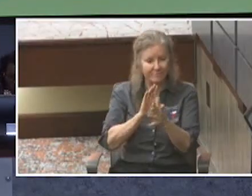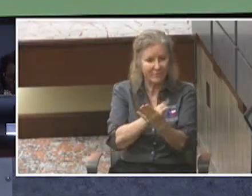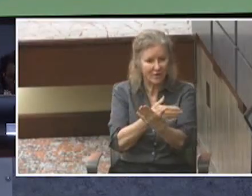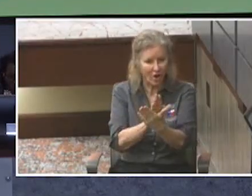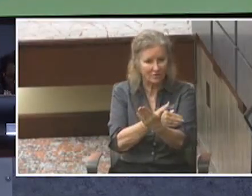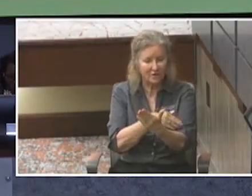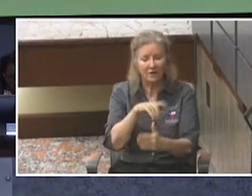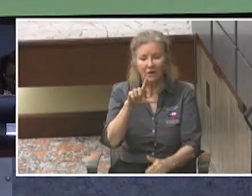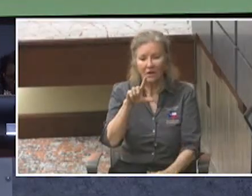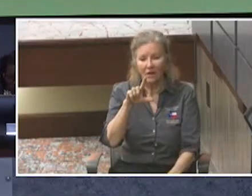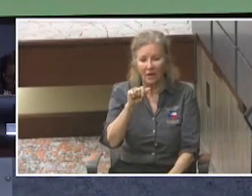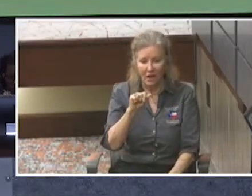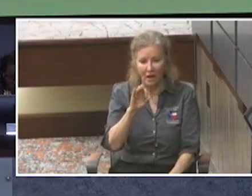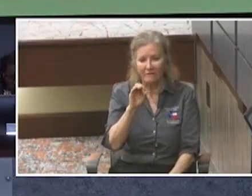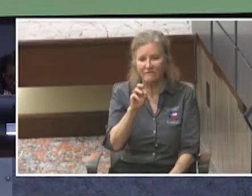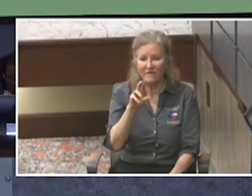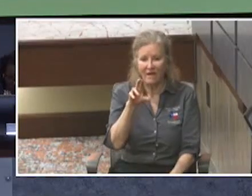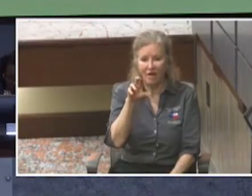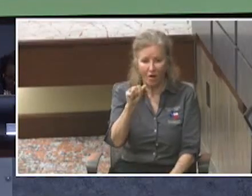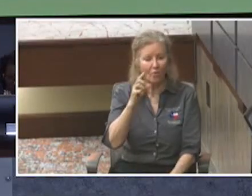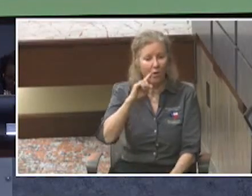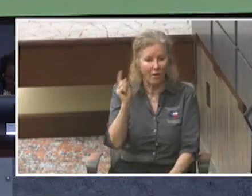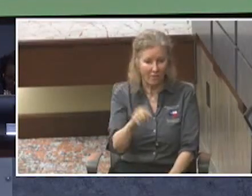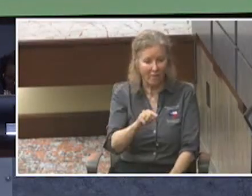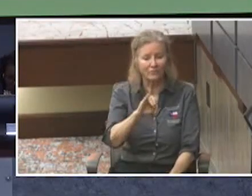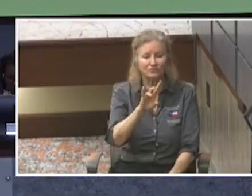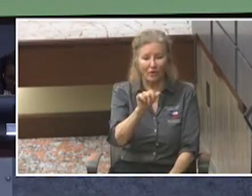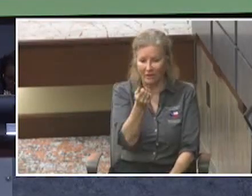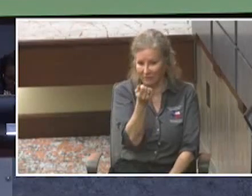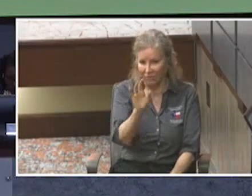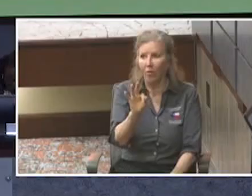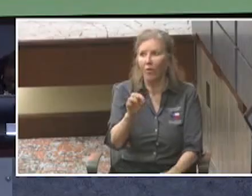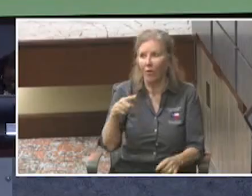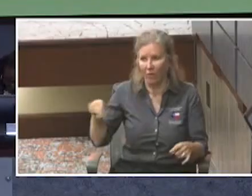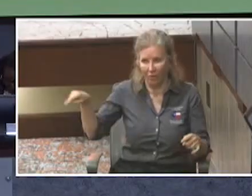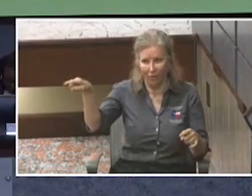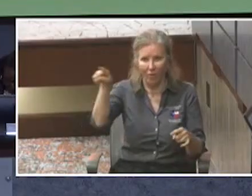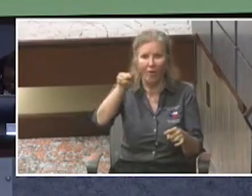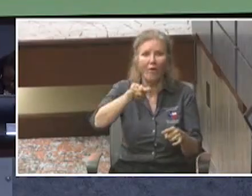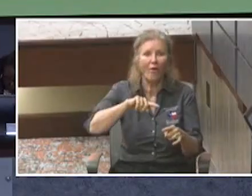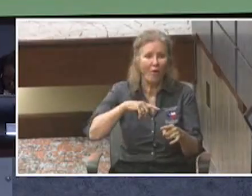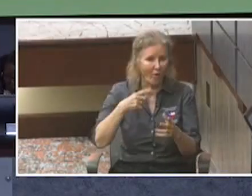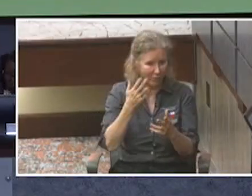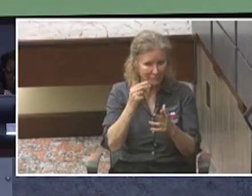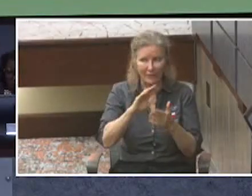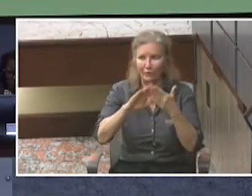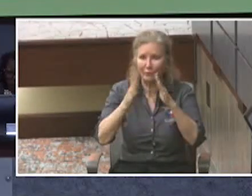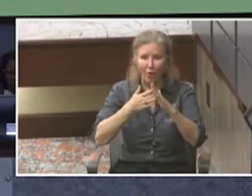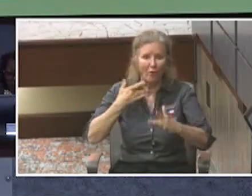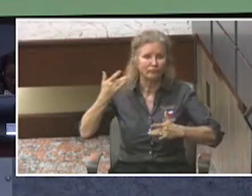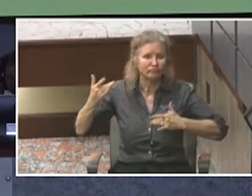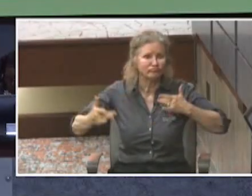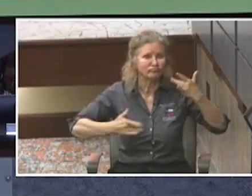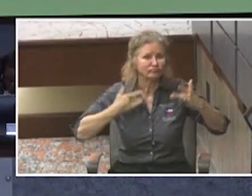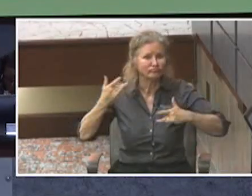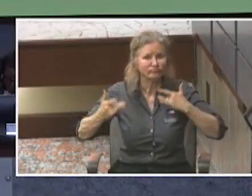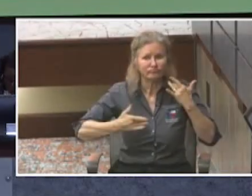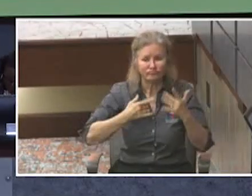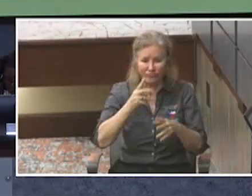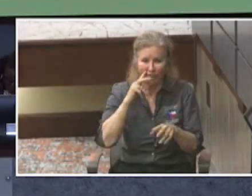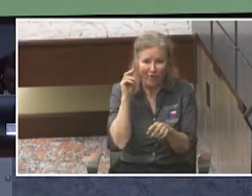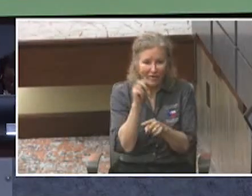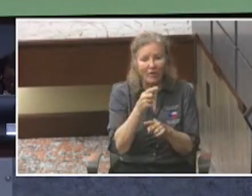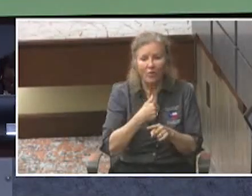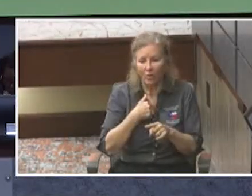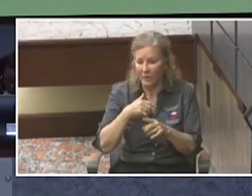La Fiera coming in on July 19th. There's a lot of excitement in the Hispanic community for this concert. We've been working in